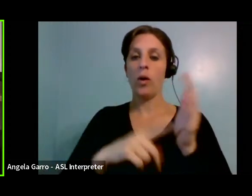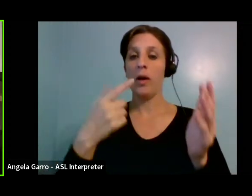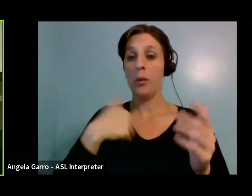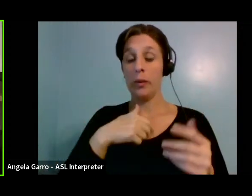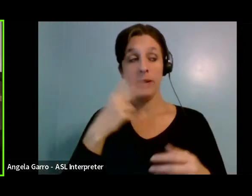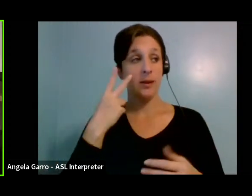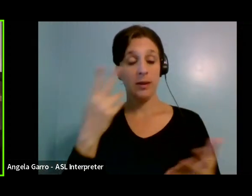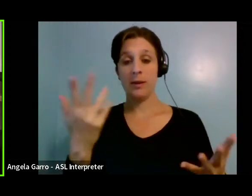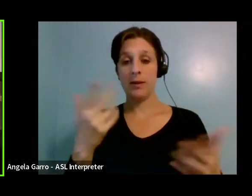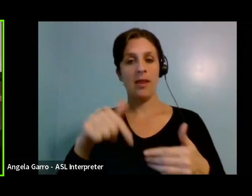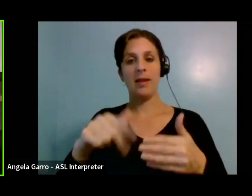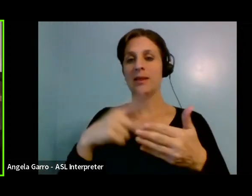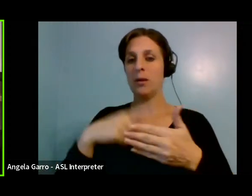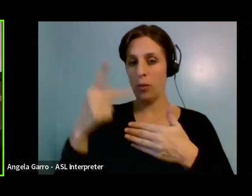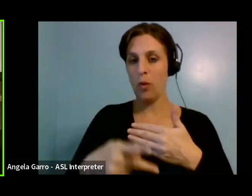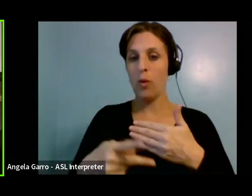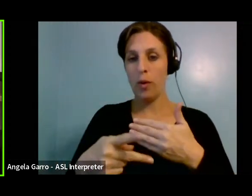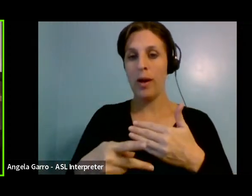that this program is